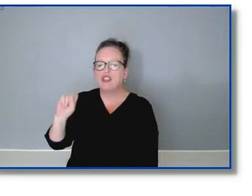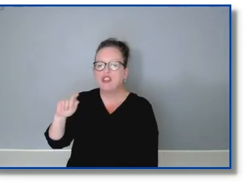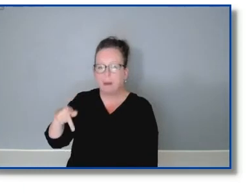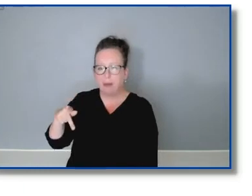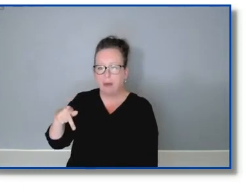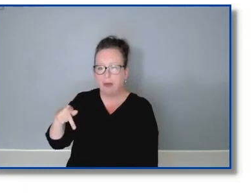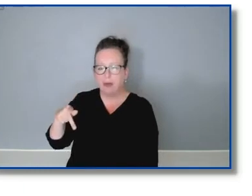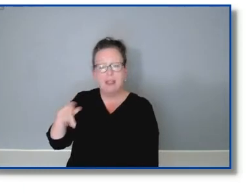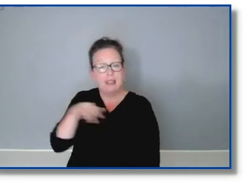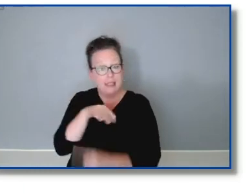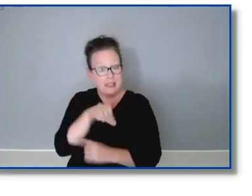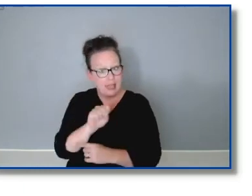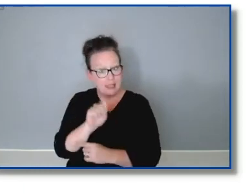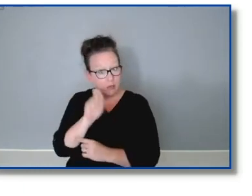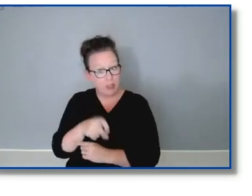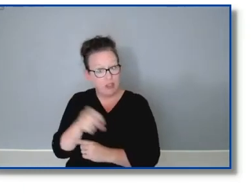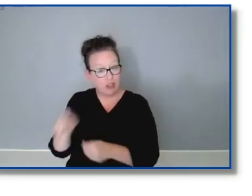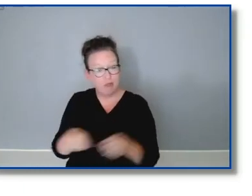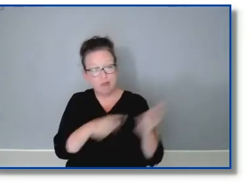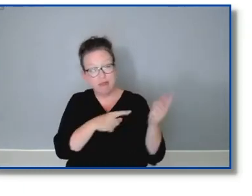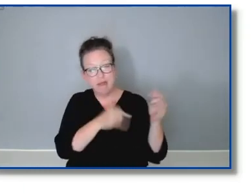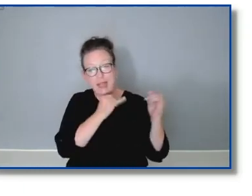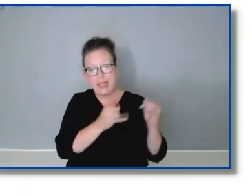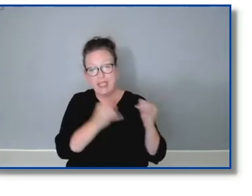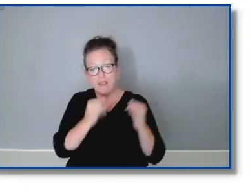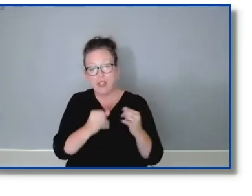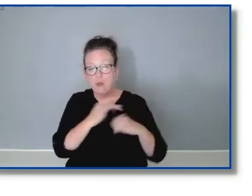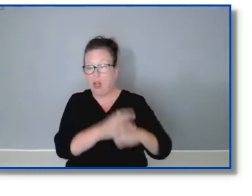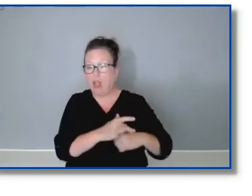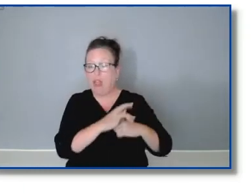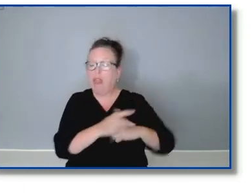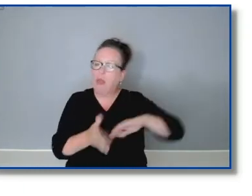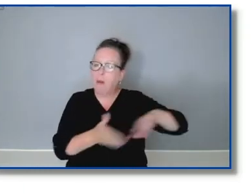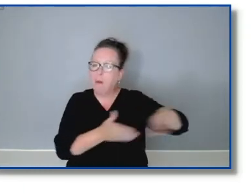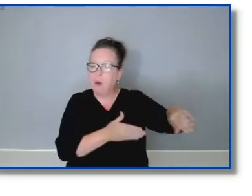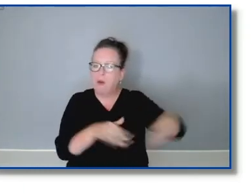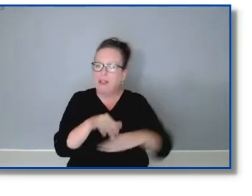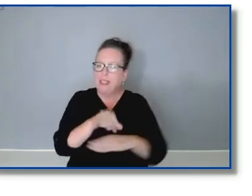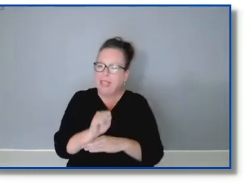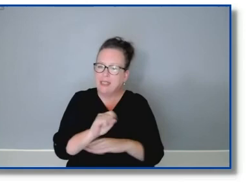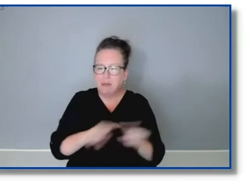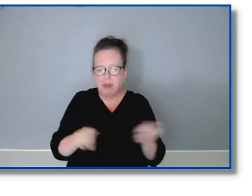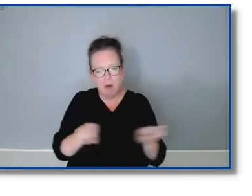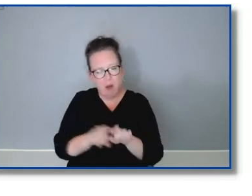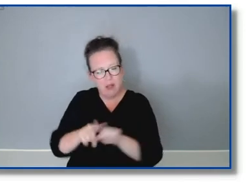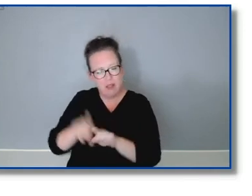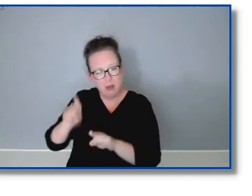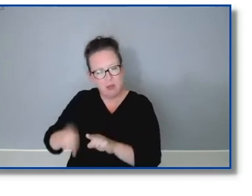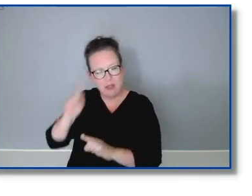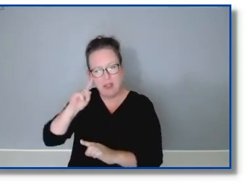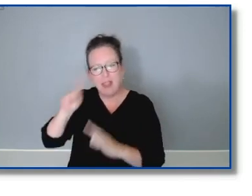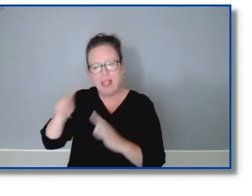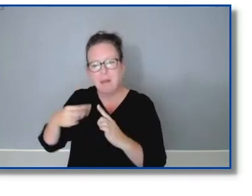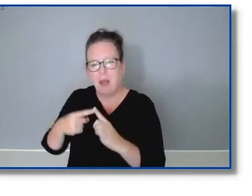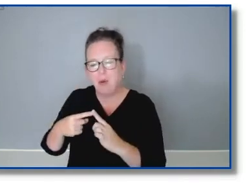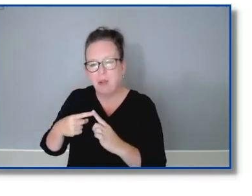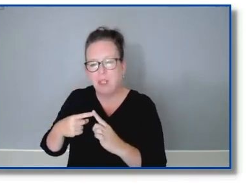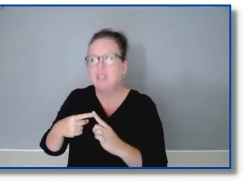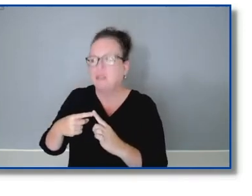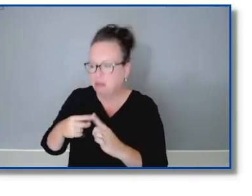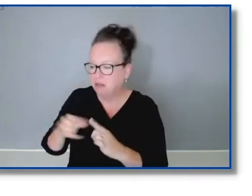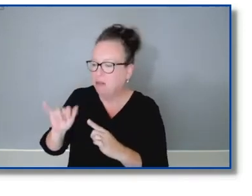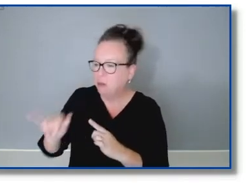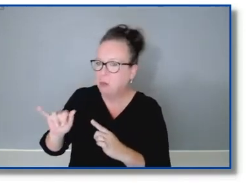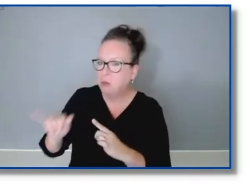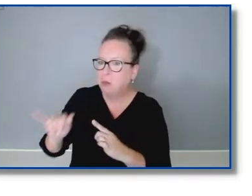of individualism that proved so catastrophic for our civilization, we should obviously also abandon the paradigm of